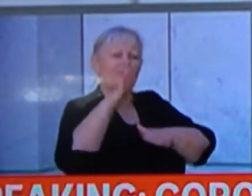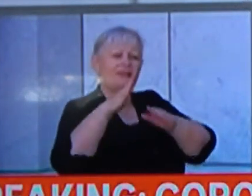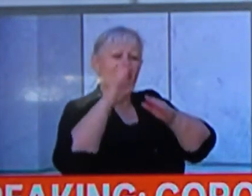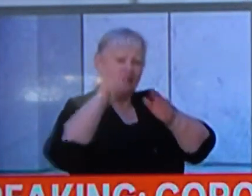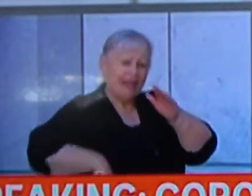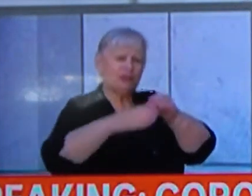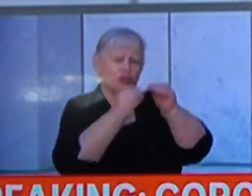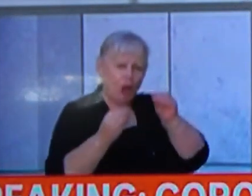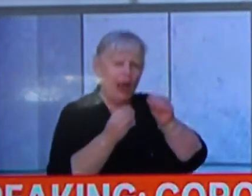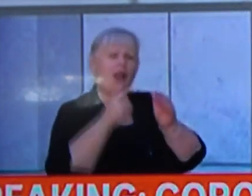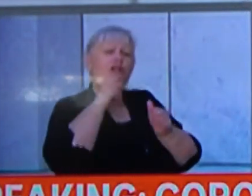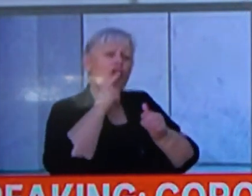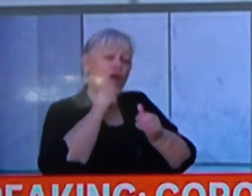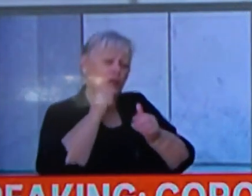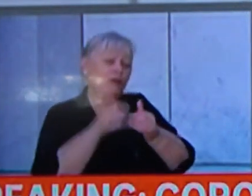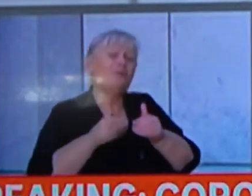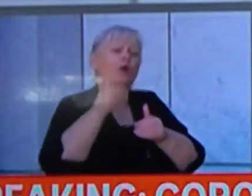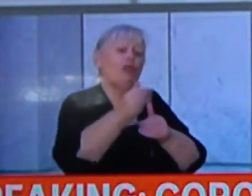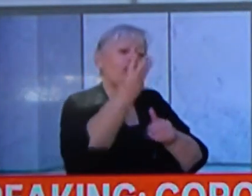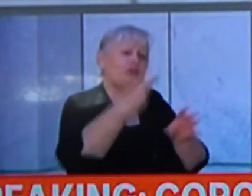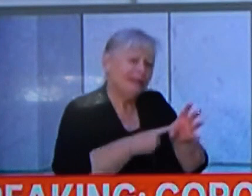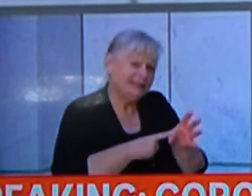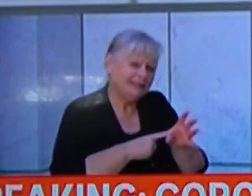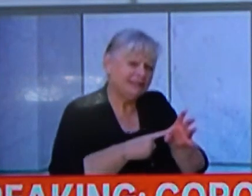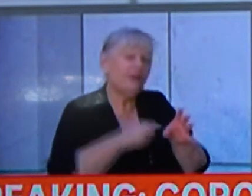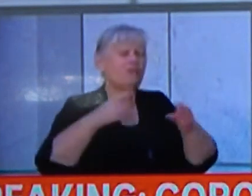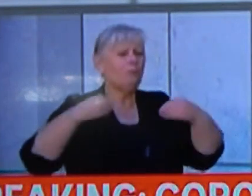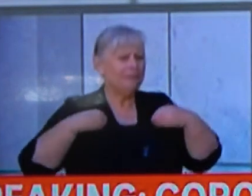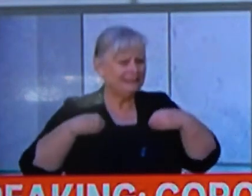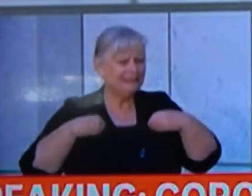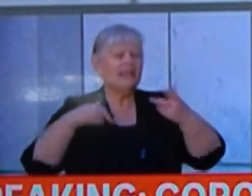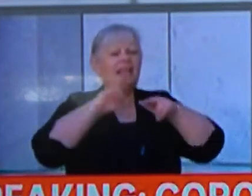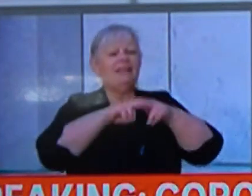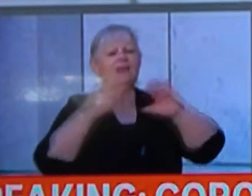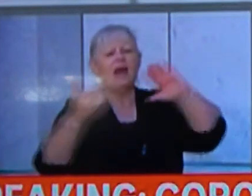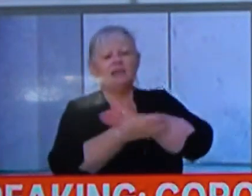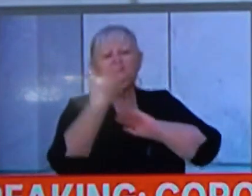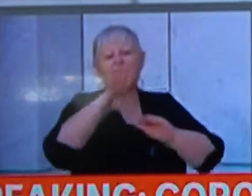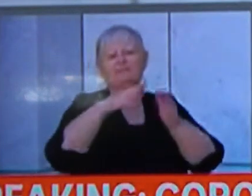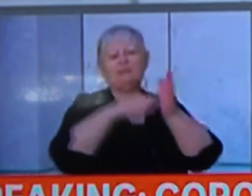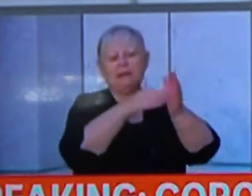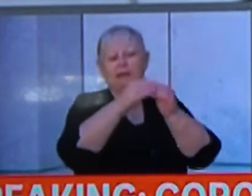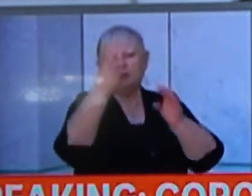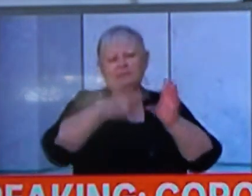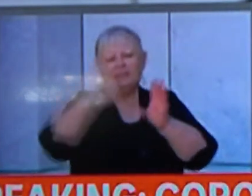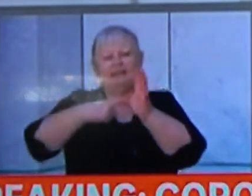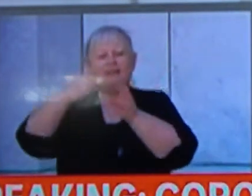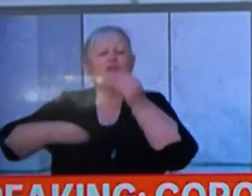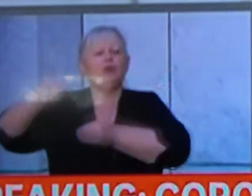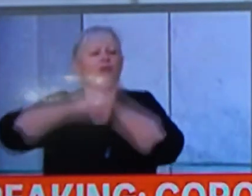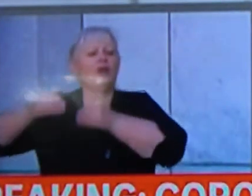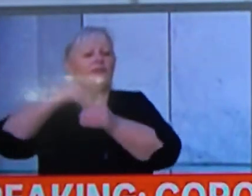$250,000 for up to 3 years for a business with a turnover of less than $50 million.